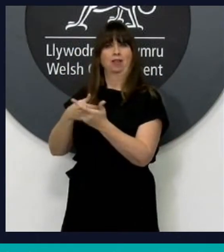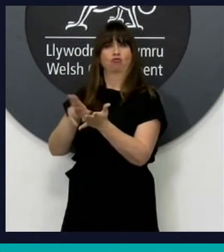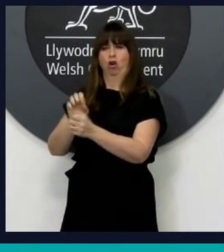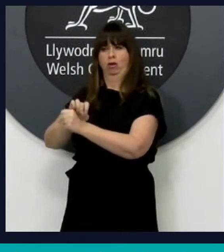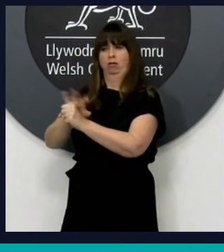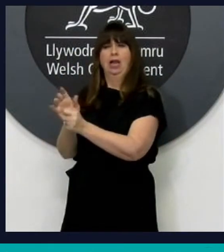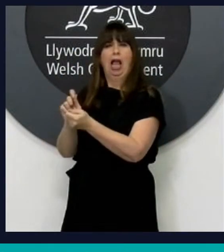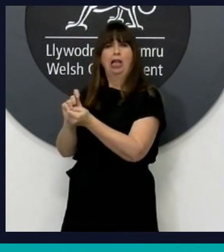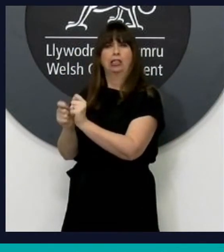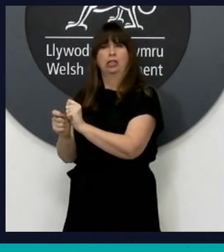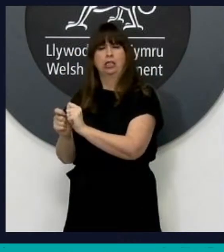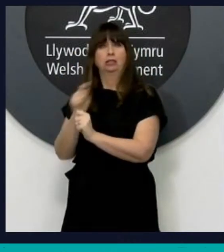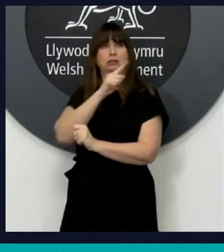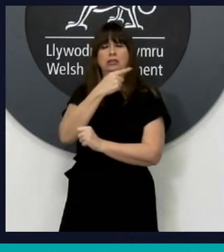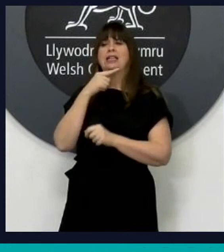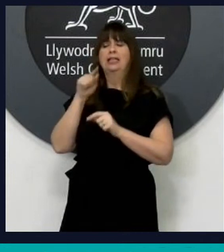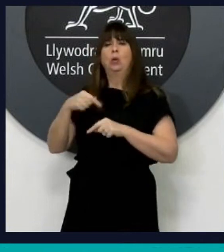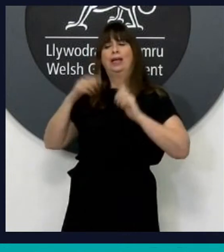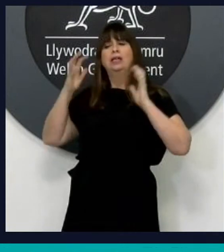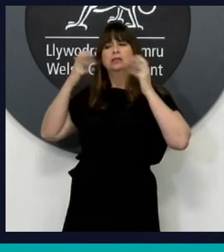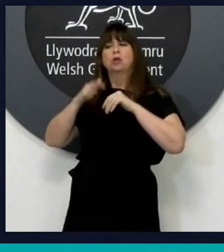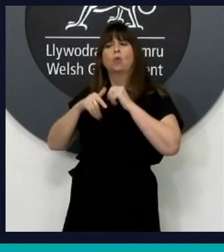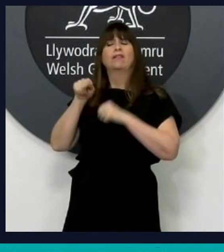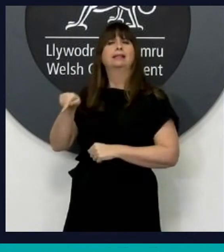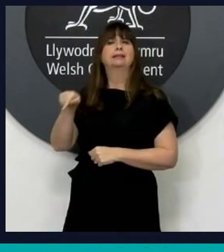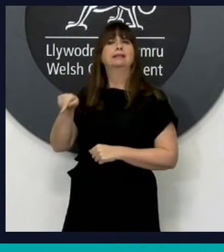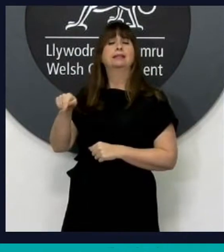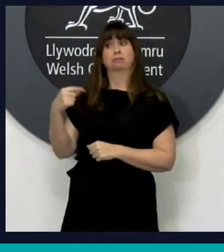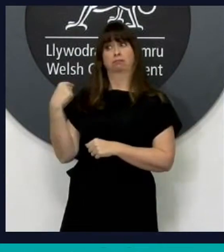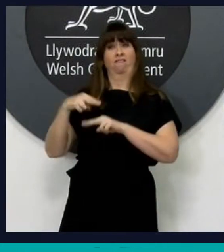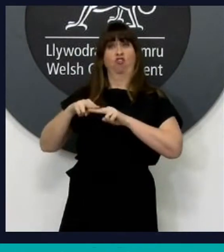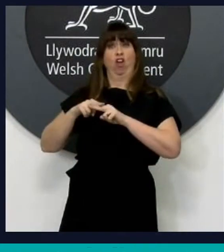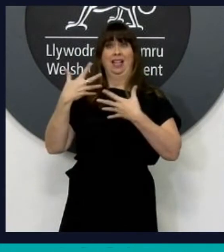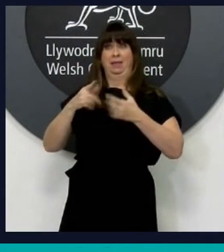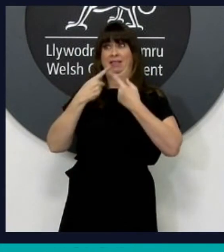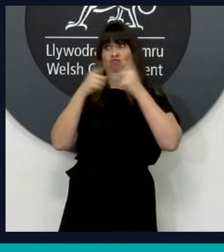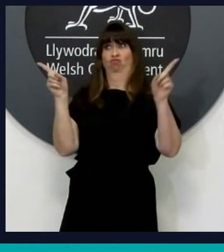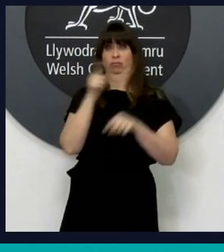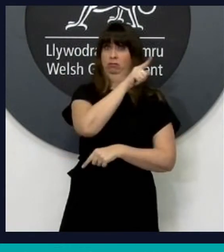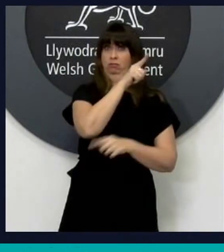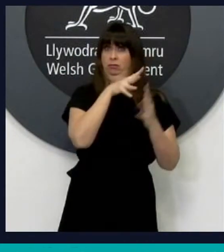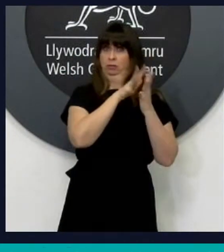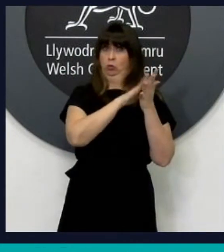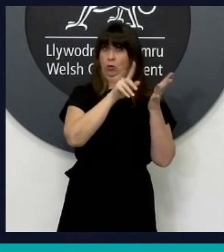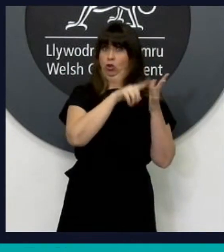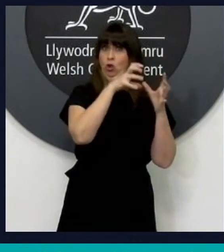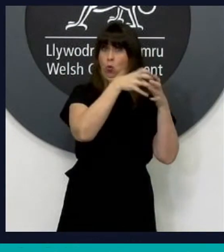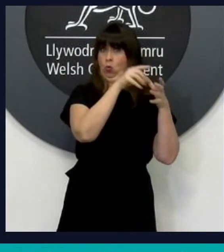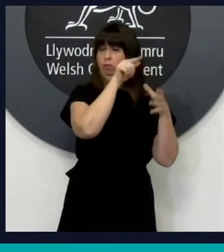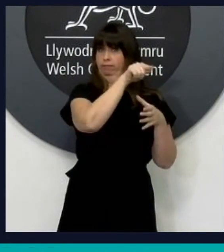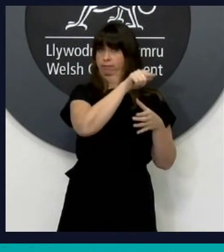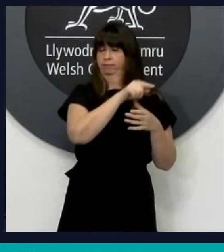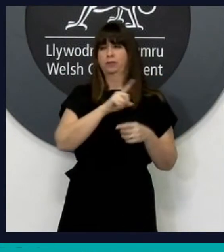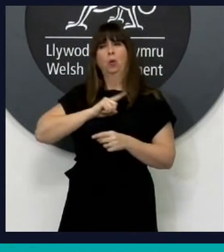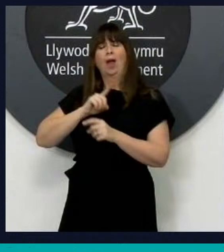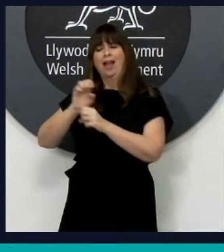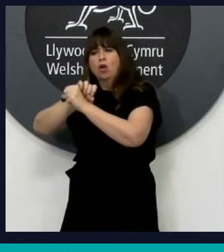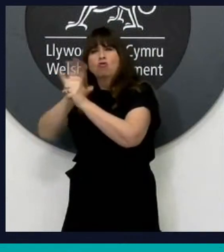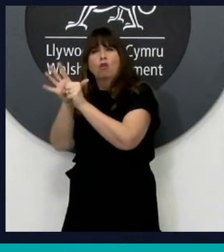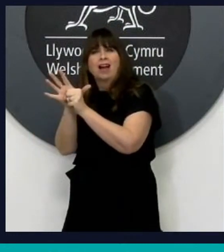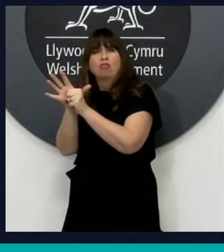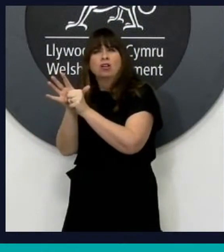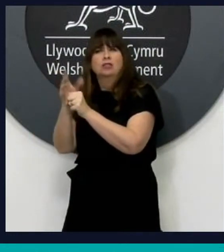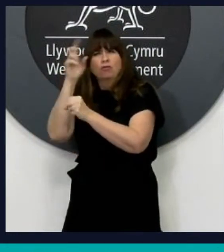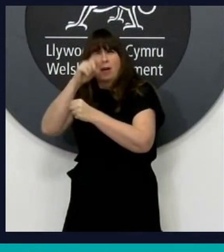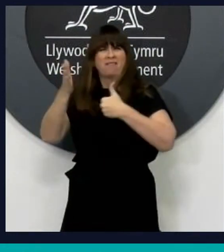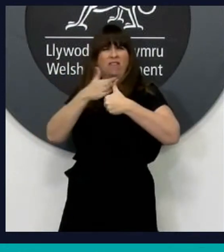a variant of concern on Friday. This was based on evidence of several mutations which have an impact on